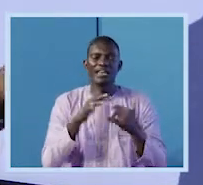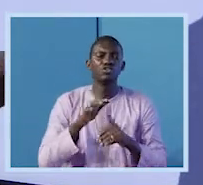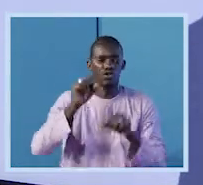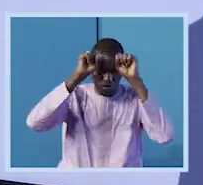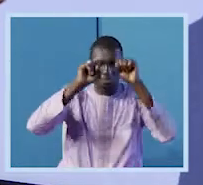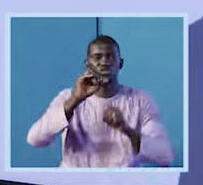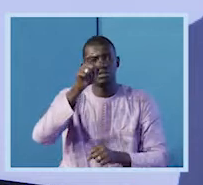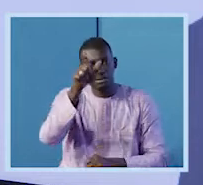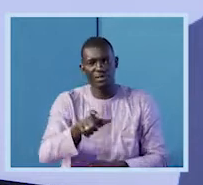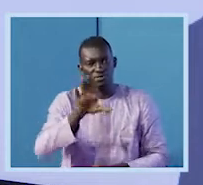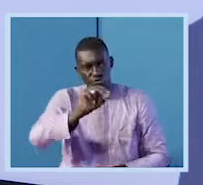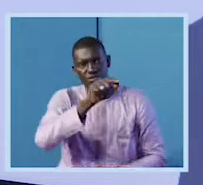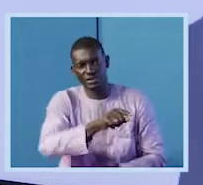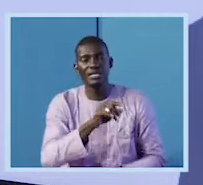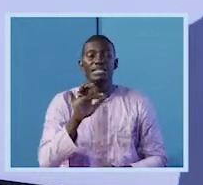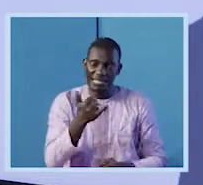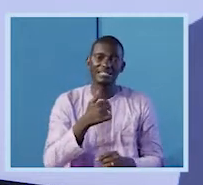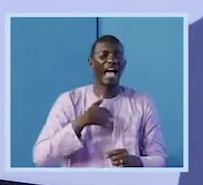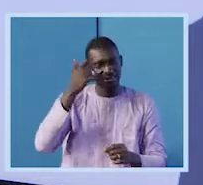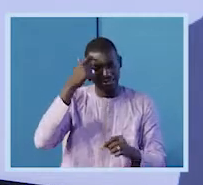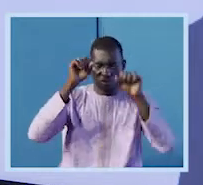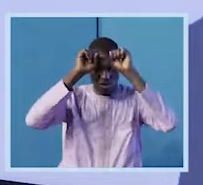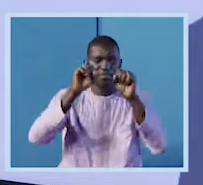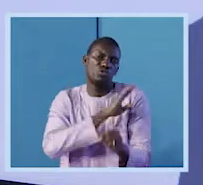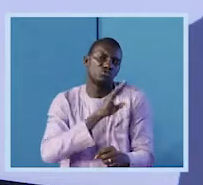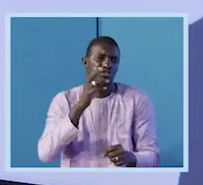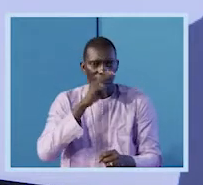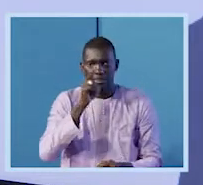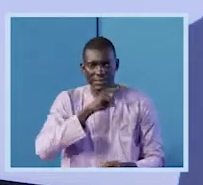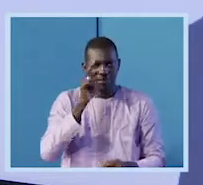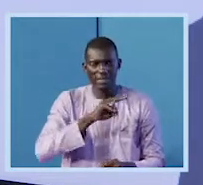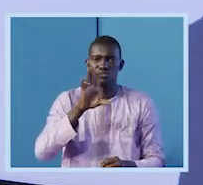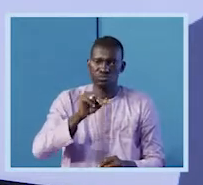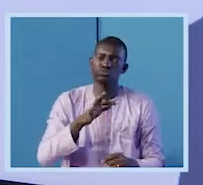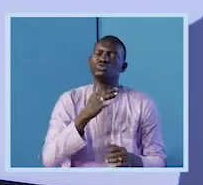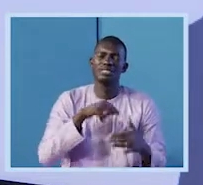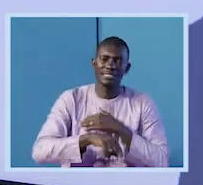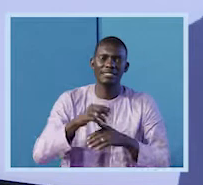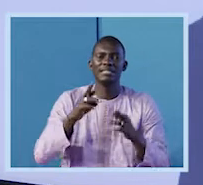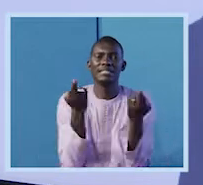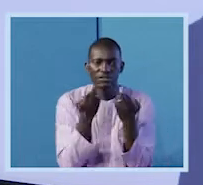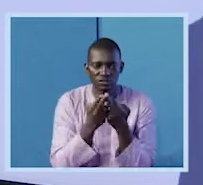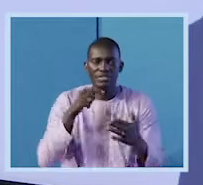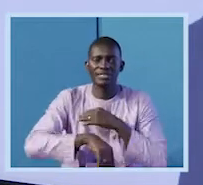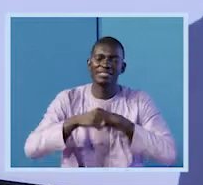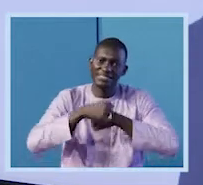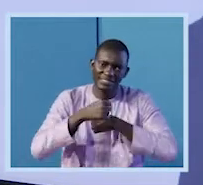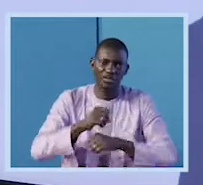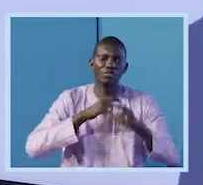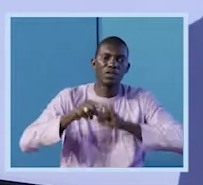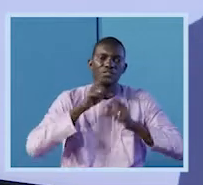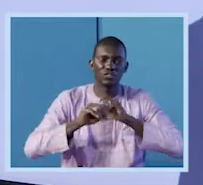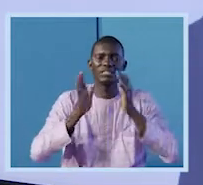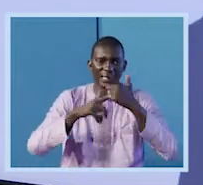do it. To facilitate. So and also the other thing is government also needed to put in some resources in the training of professional sign